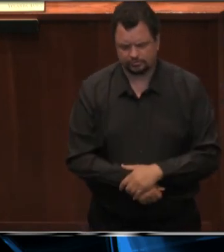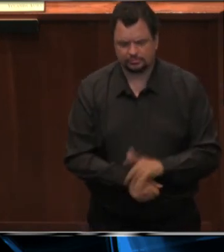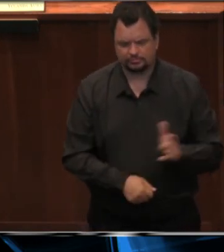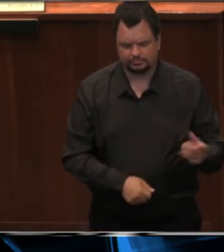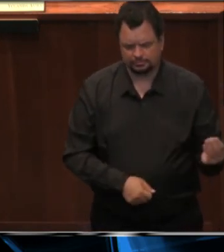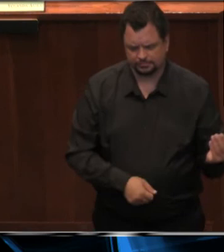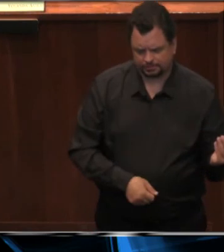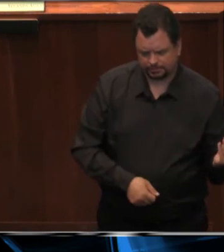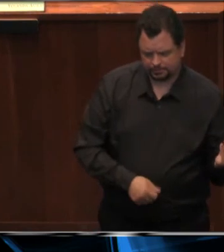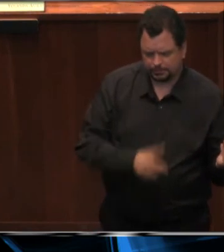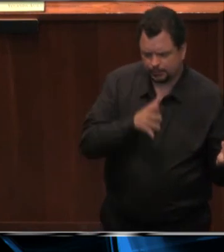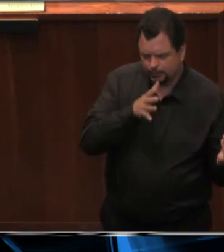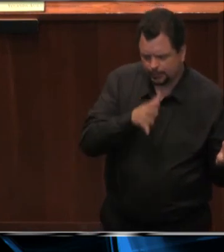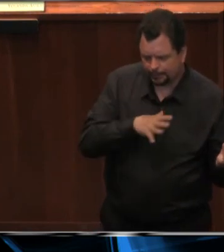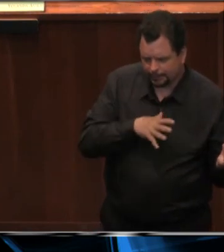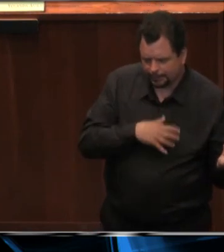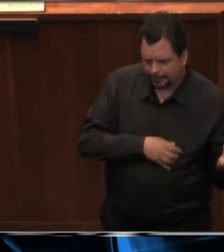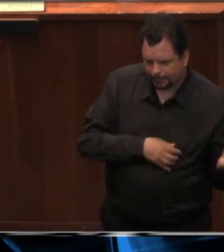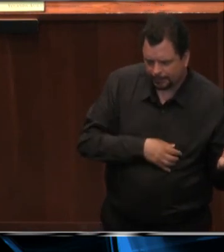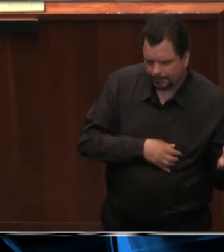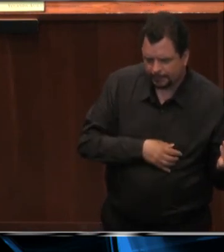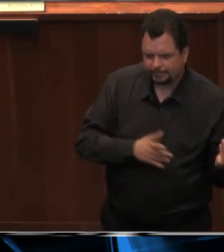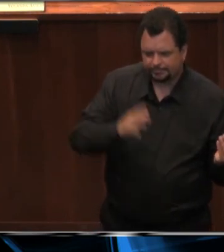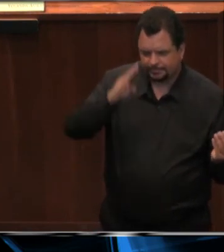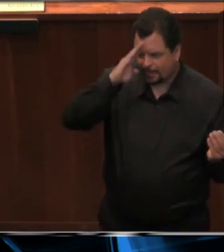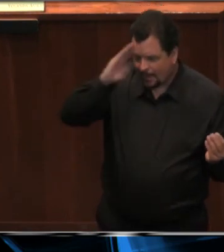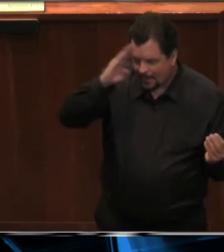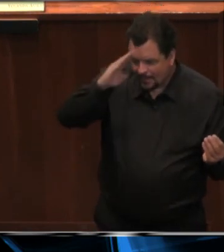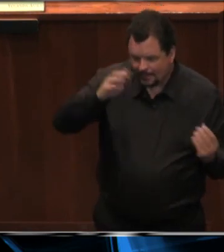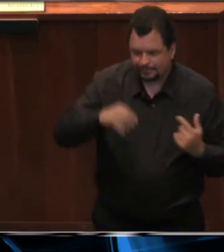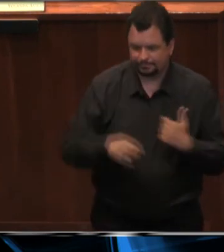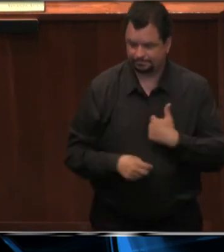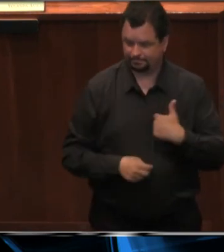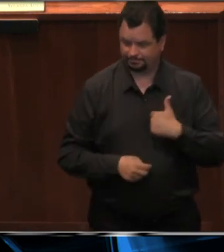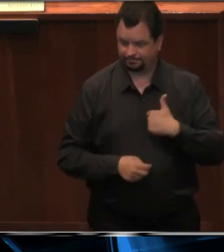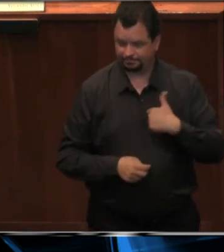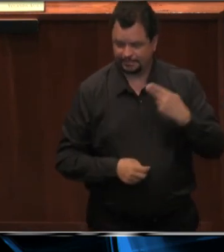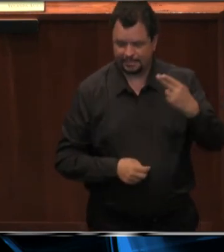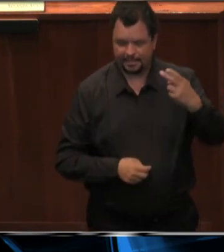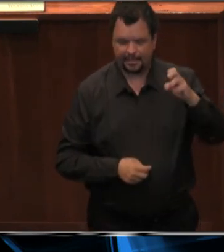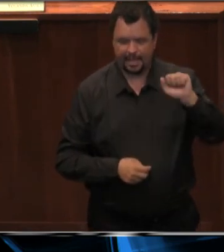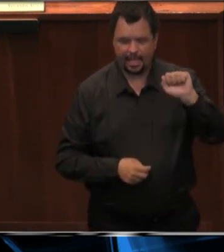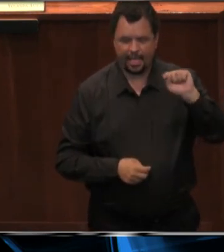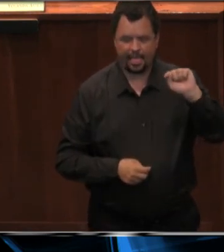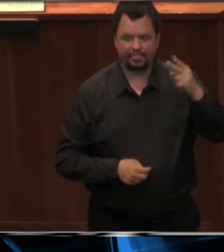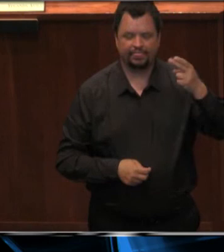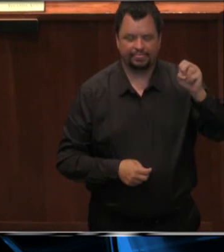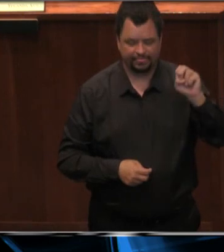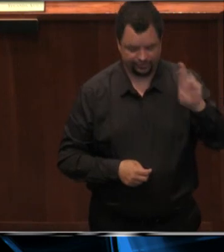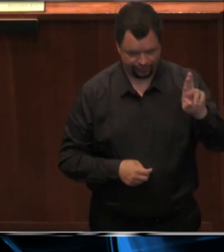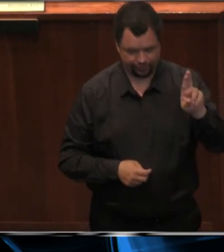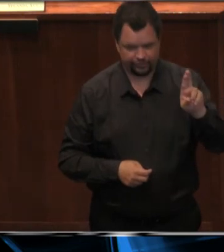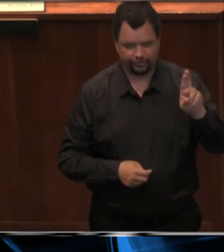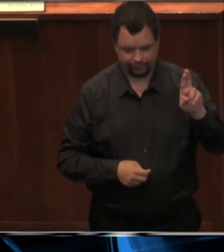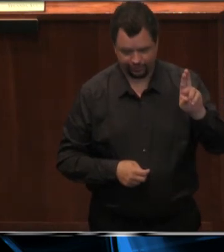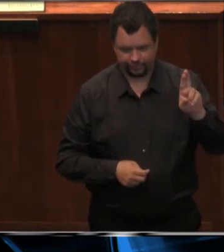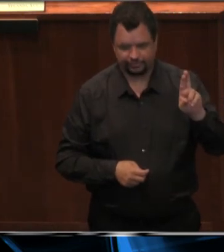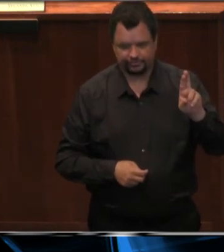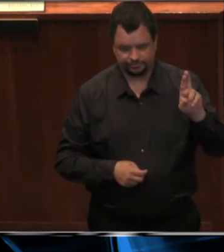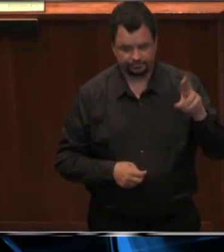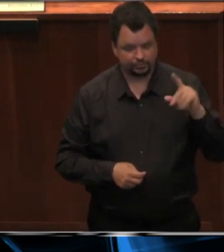Okay. Hello, good morning. My name is Heather Bonnell, and I have worked as a high school science teacher in District 20 for 6